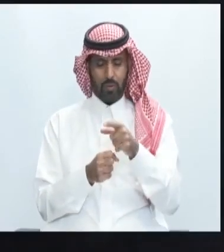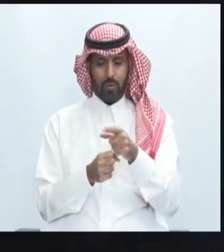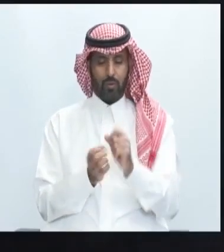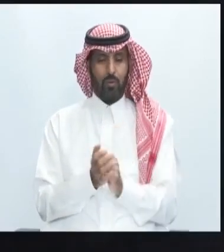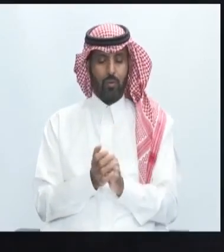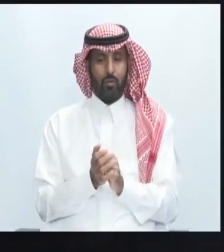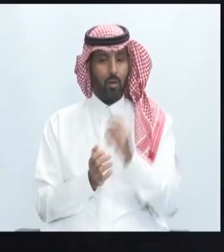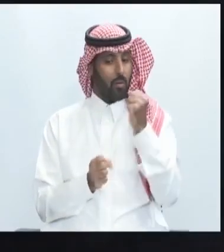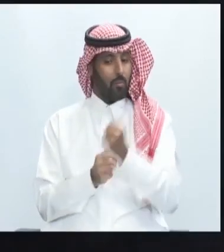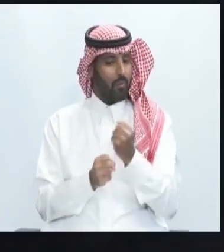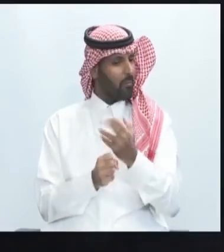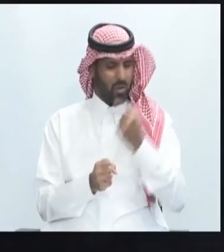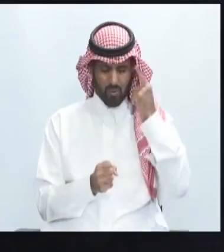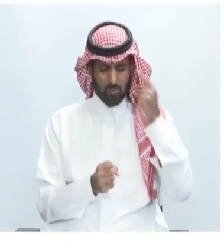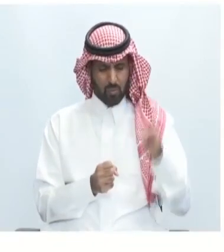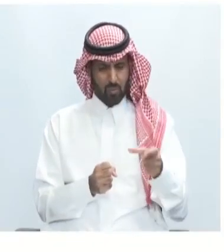passive sentences here?